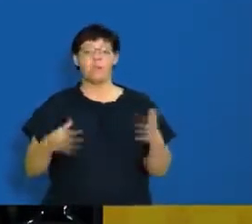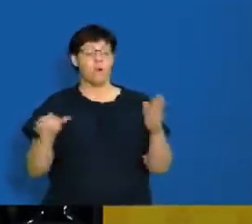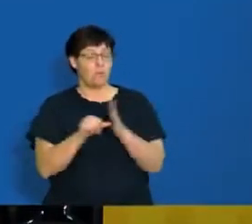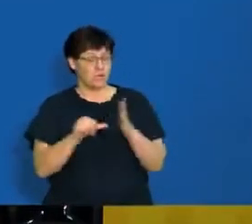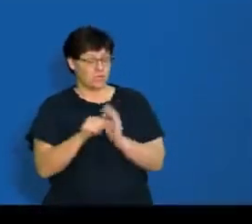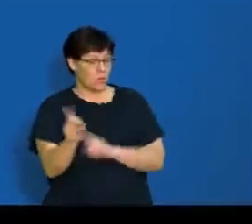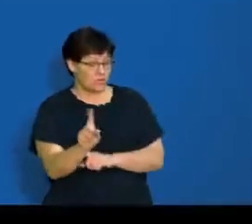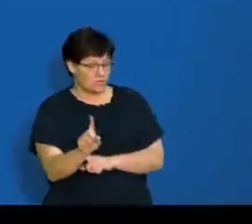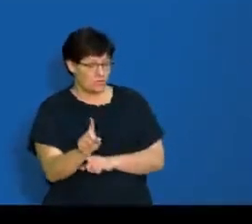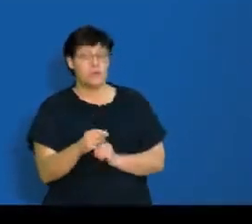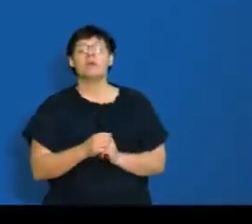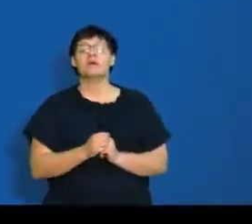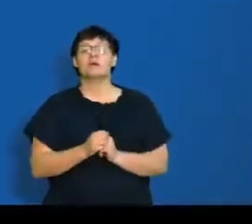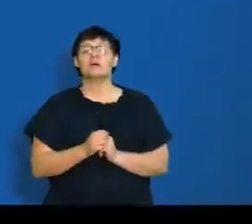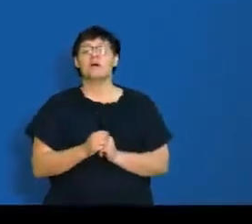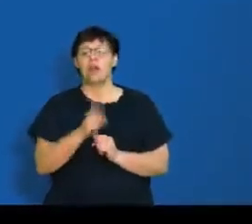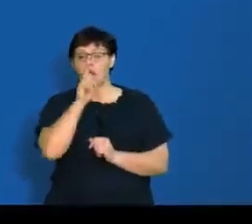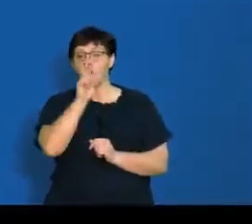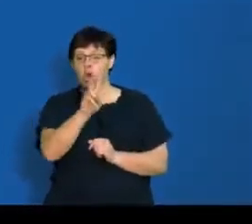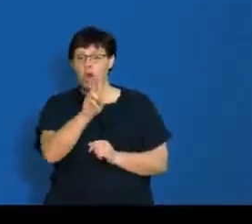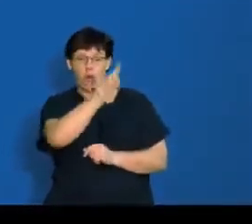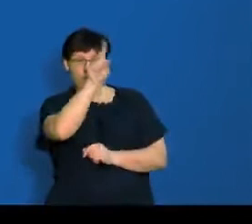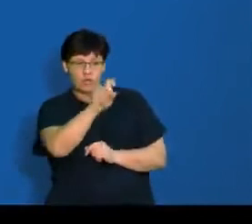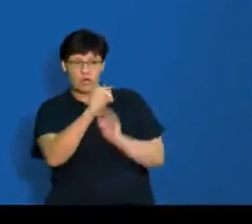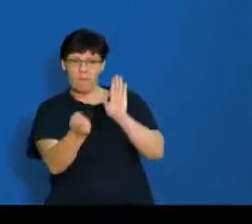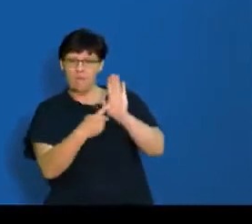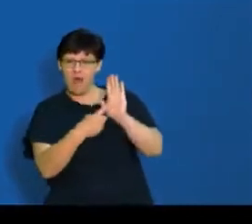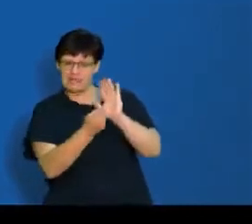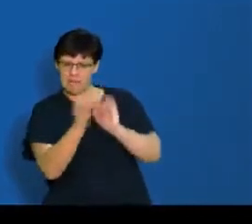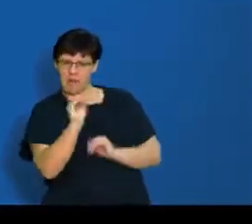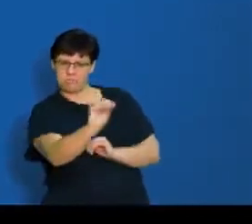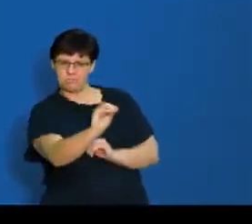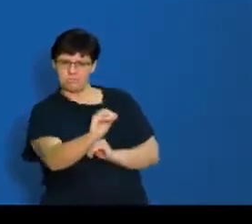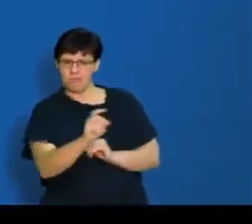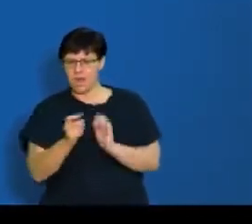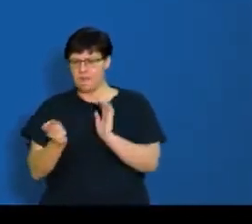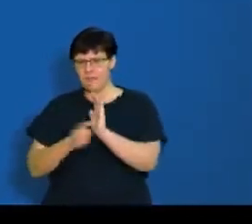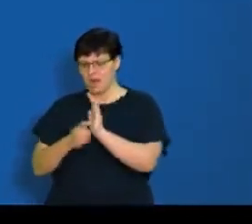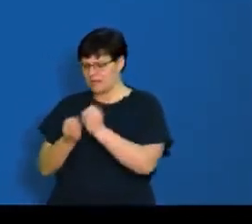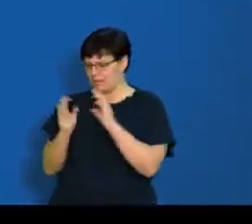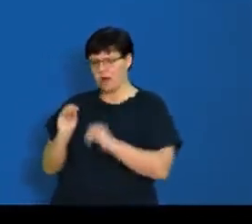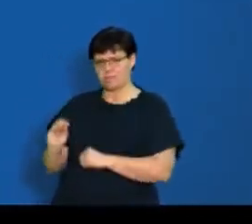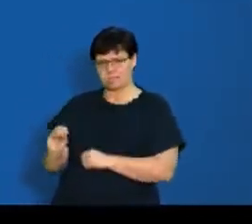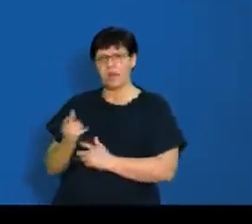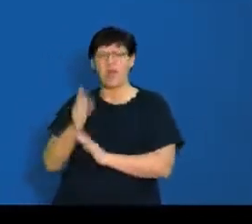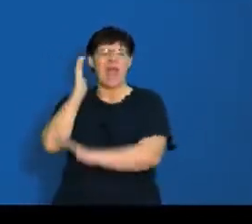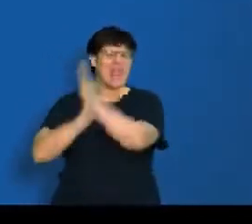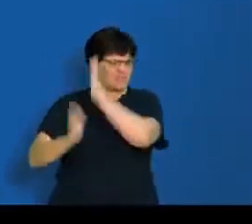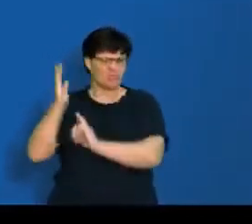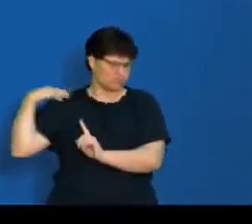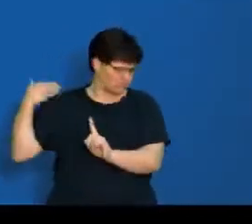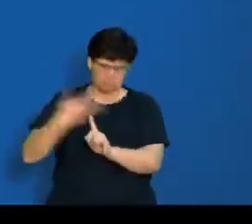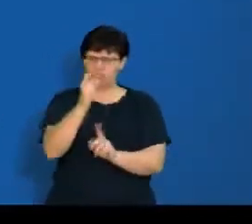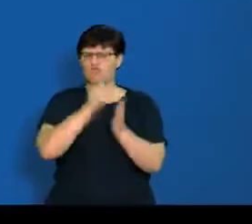thing is that you look at the mark allocation for individual questions. Now, you are historians, you've been writing history exams for a very long